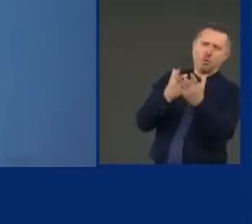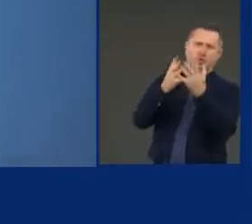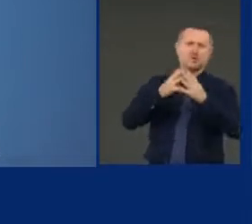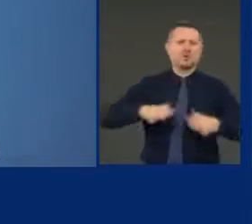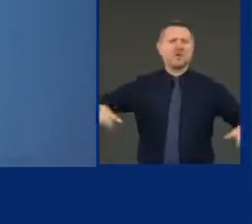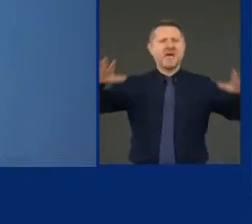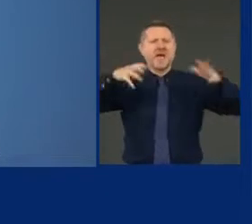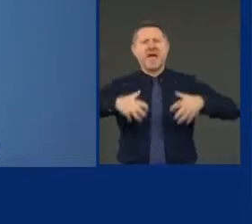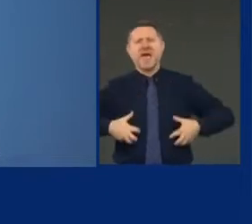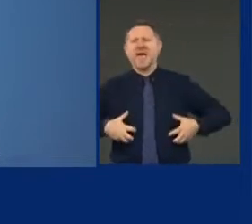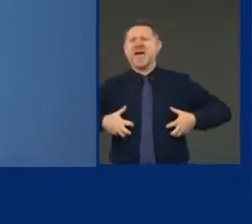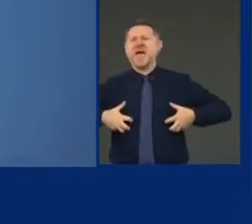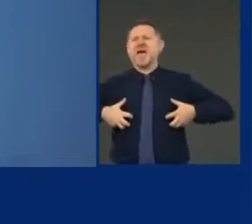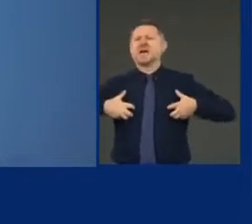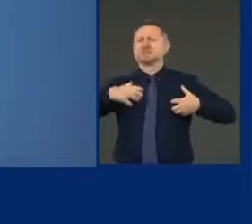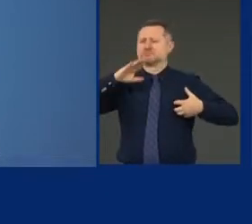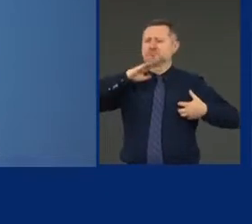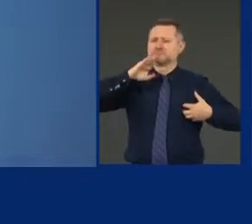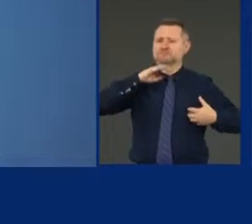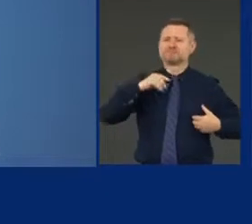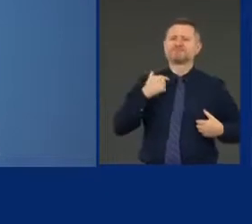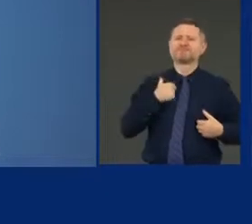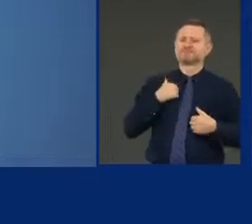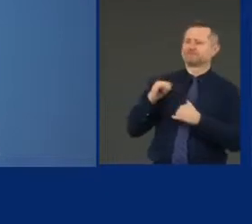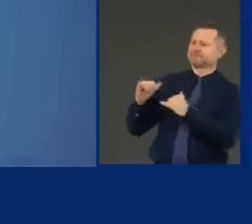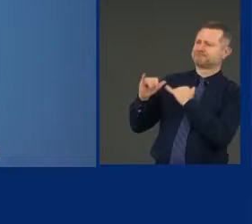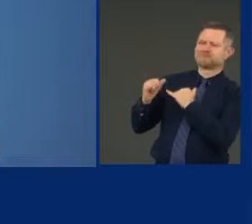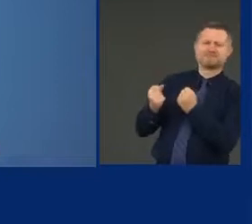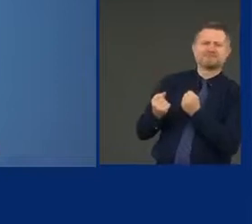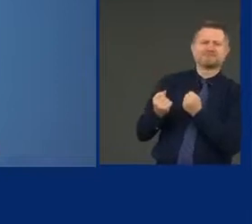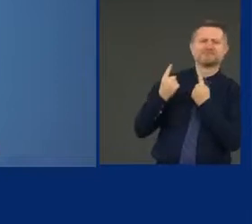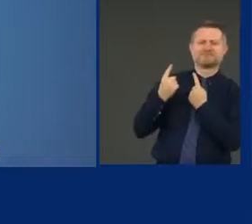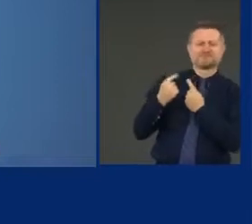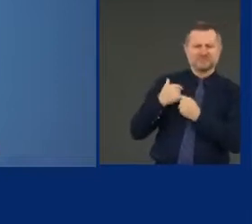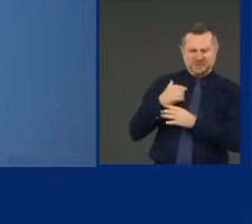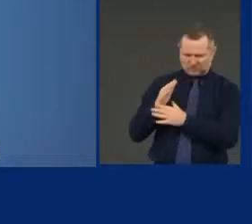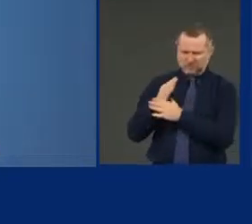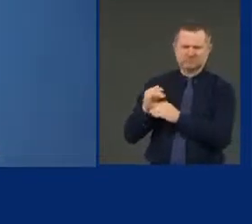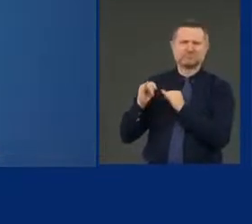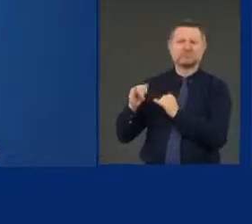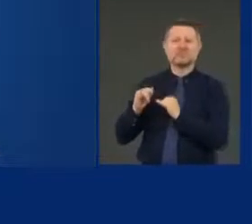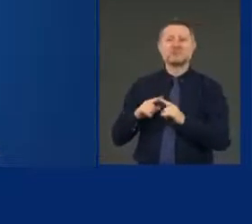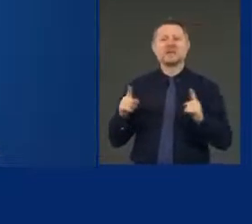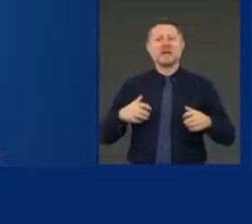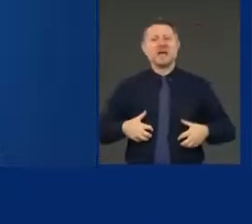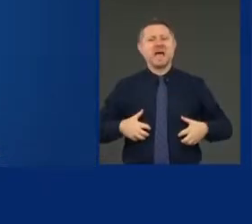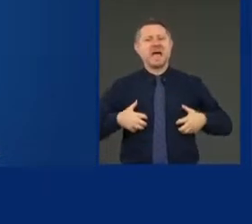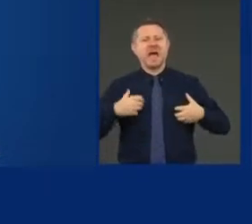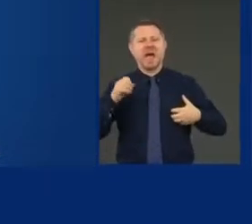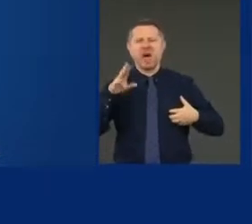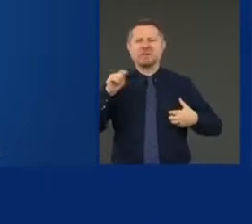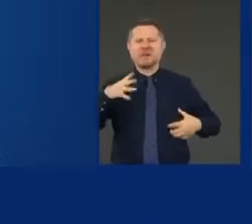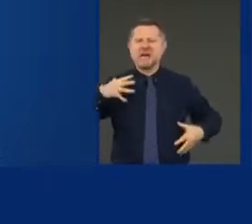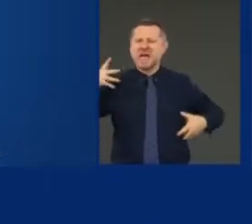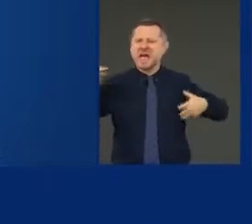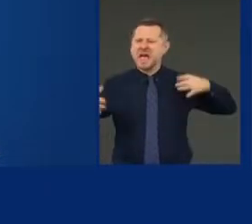share the outrage at this fundamental injustice. I